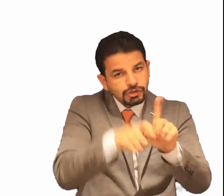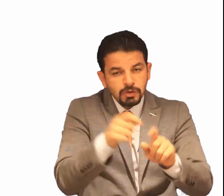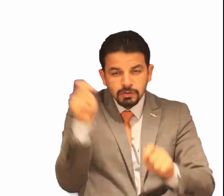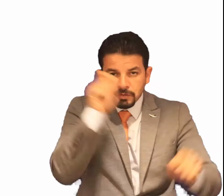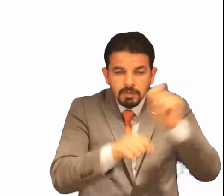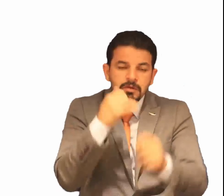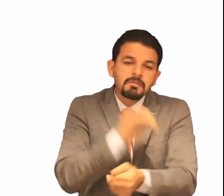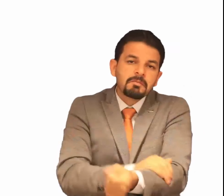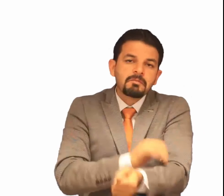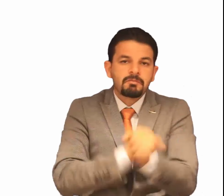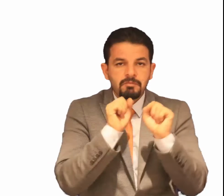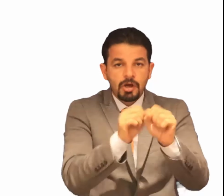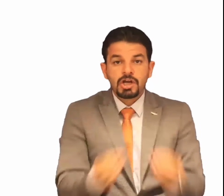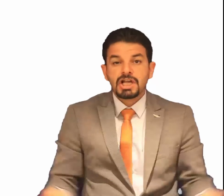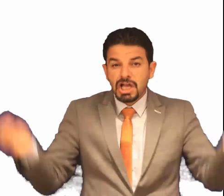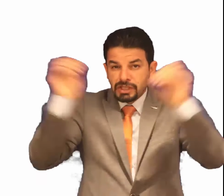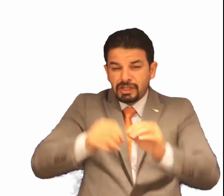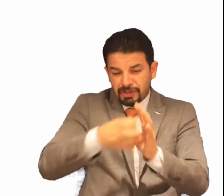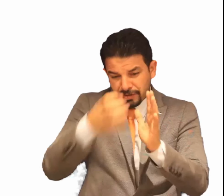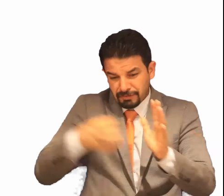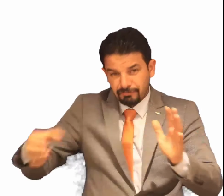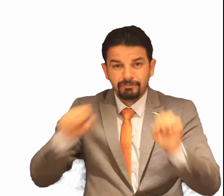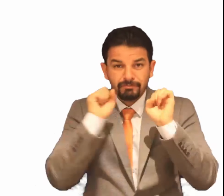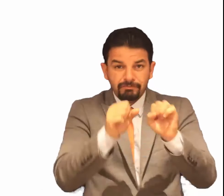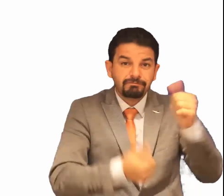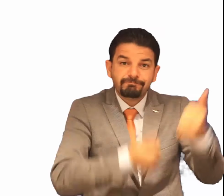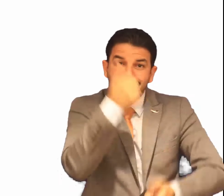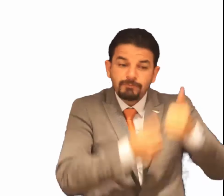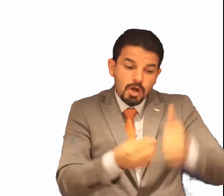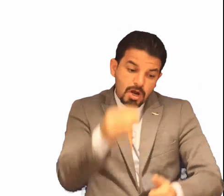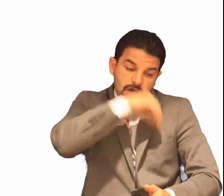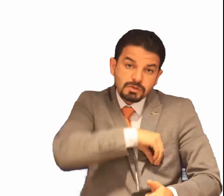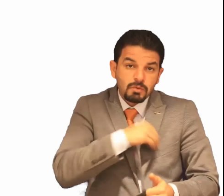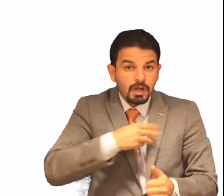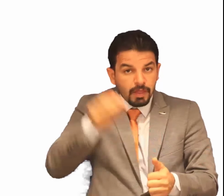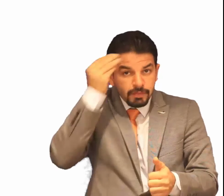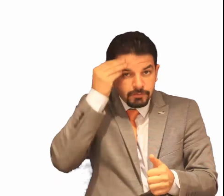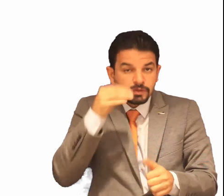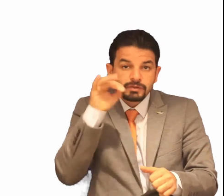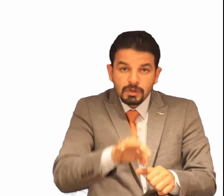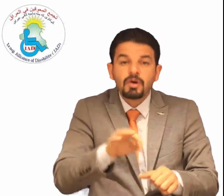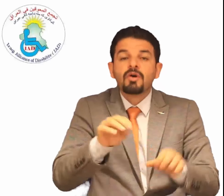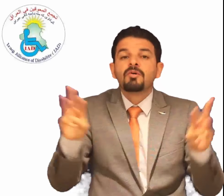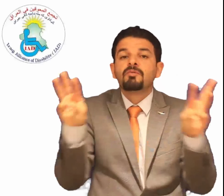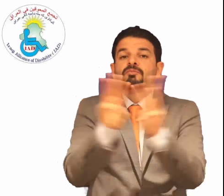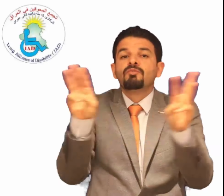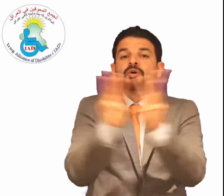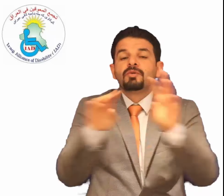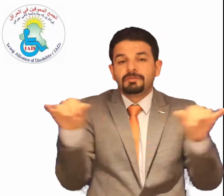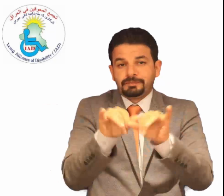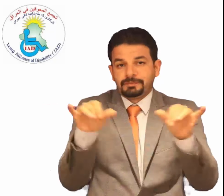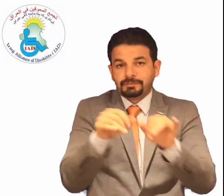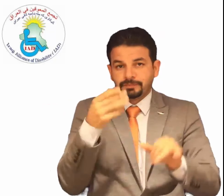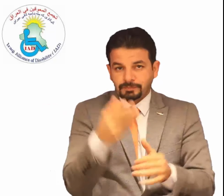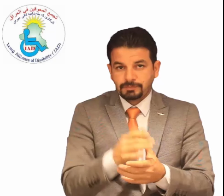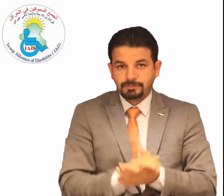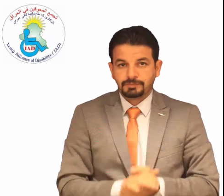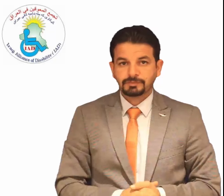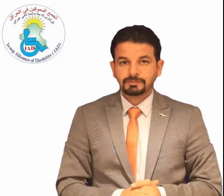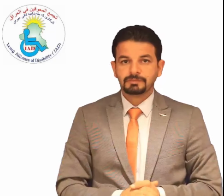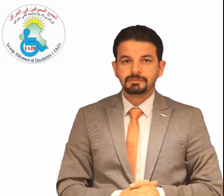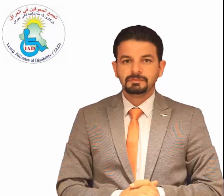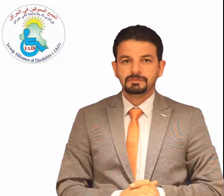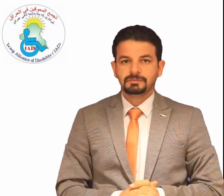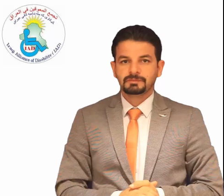you can access more details about our findings underneath this video this research was generously